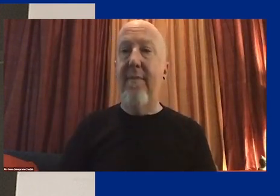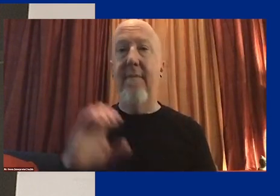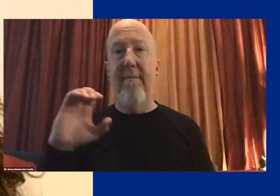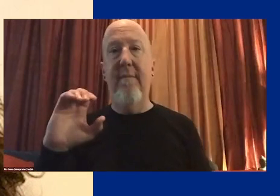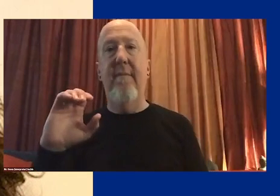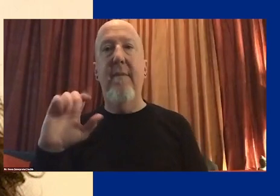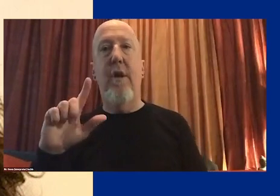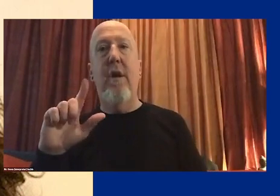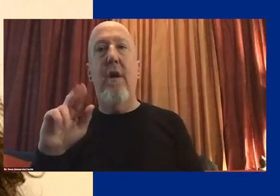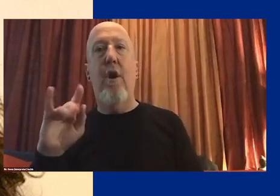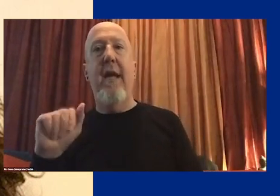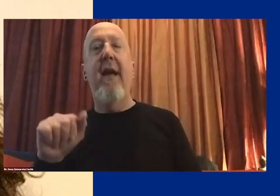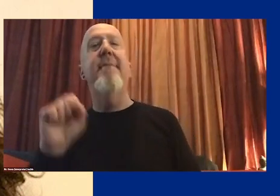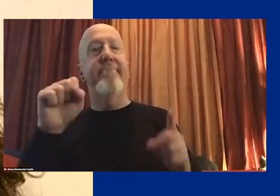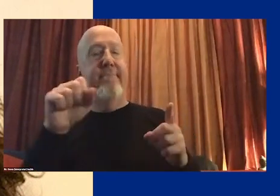Sure.